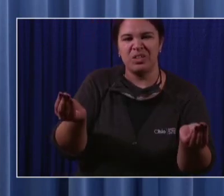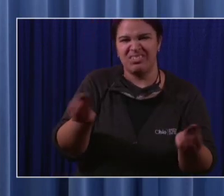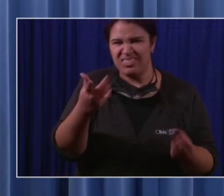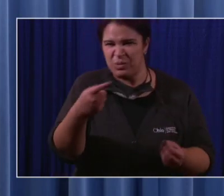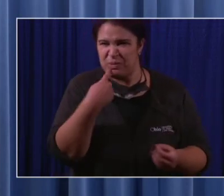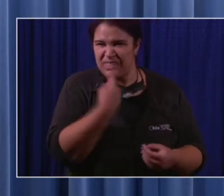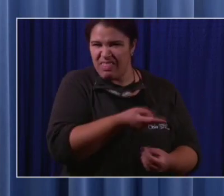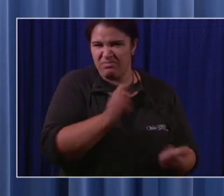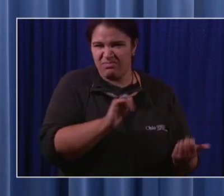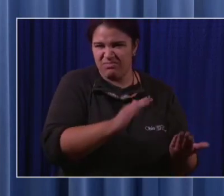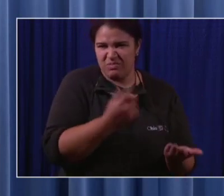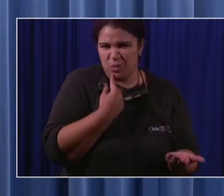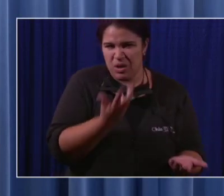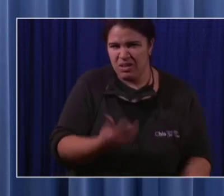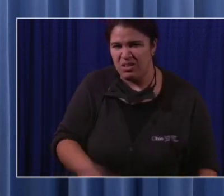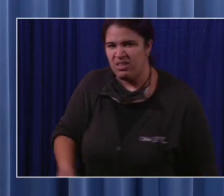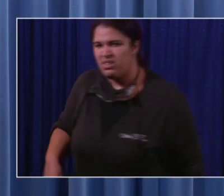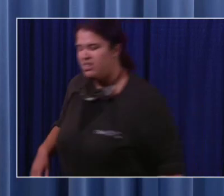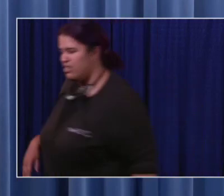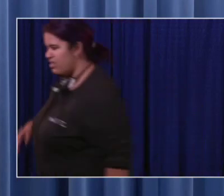The federal law requires,